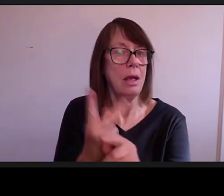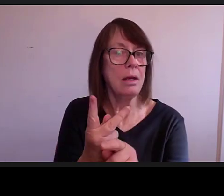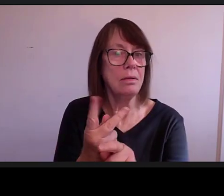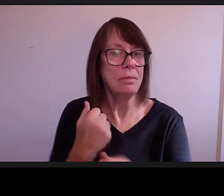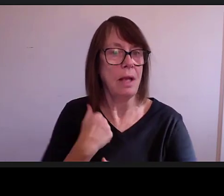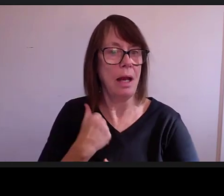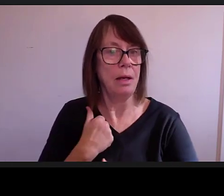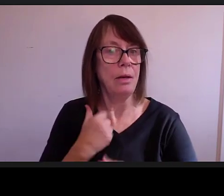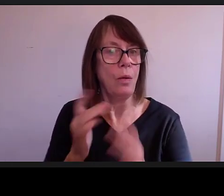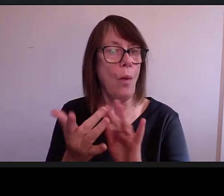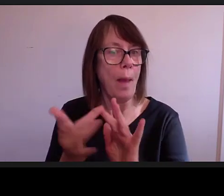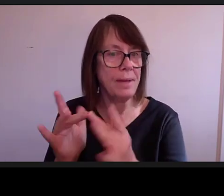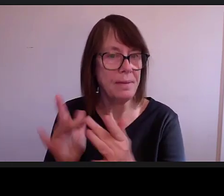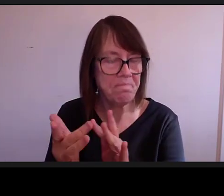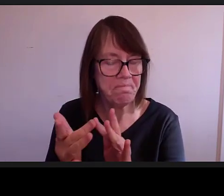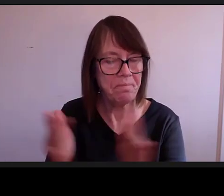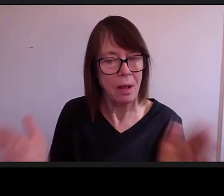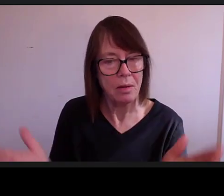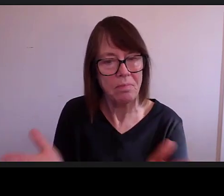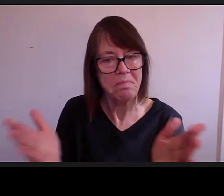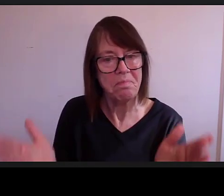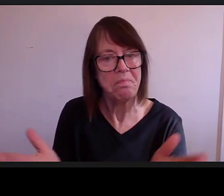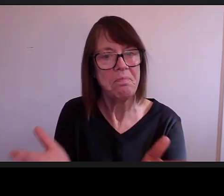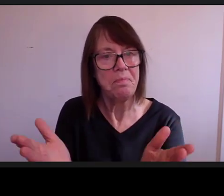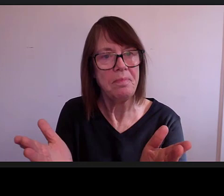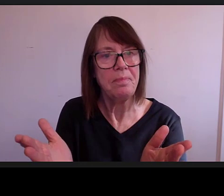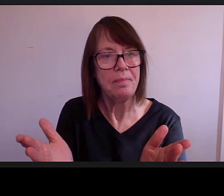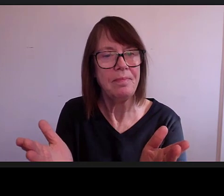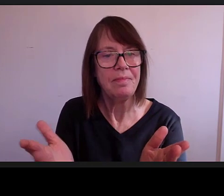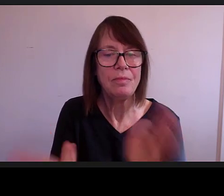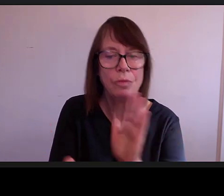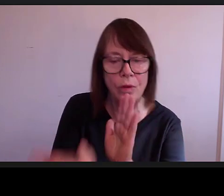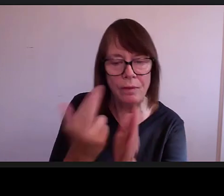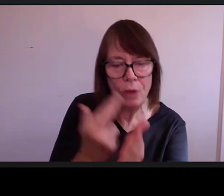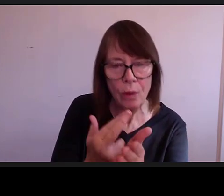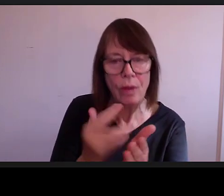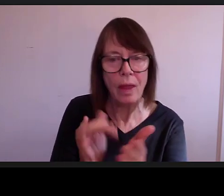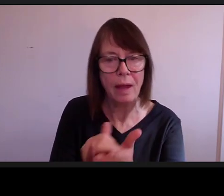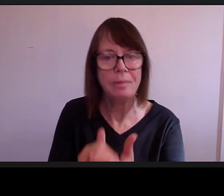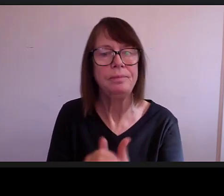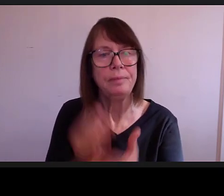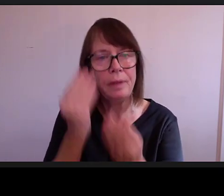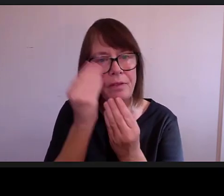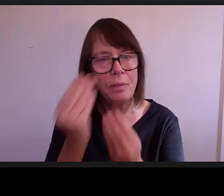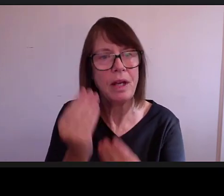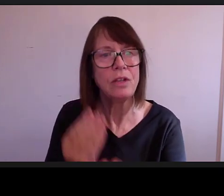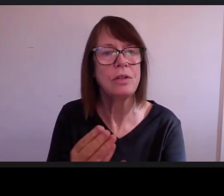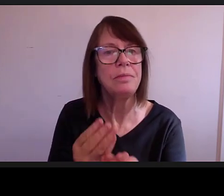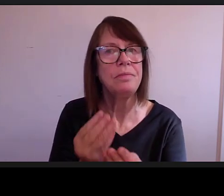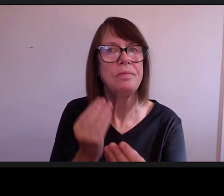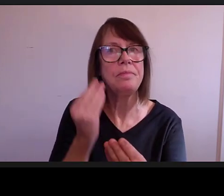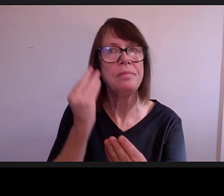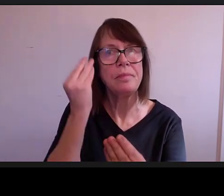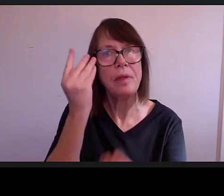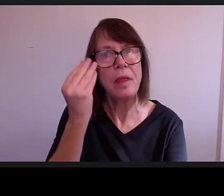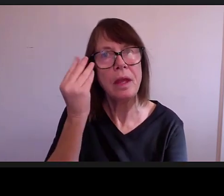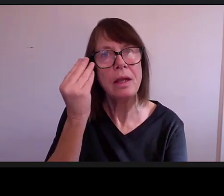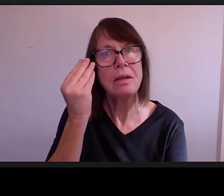really encourage you to take the opportunity to review it and to consider how